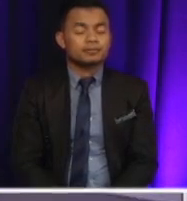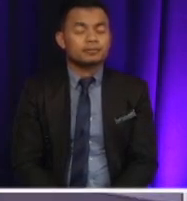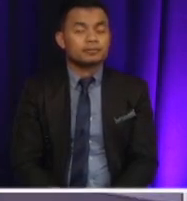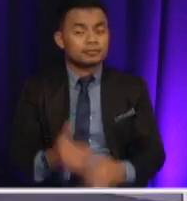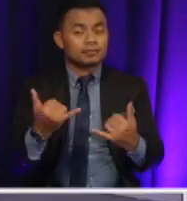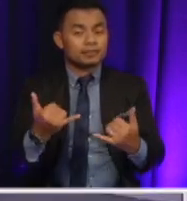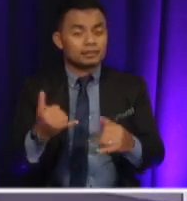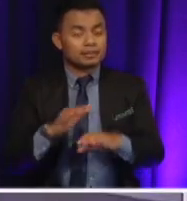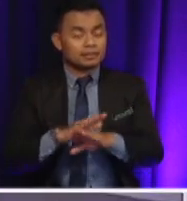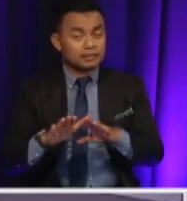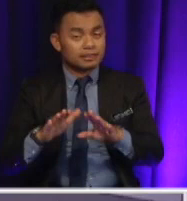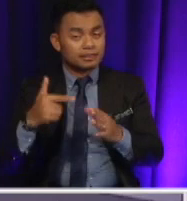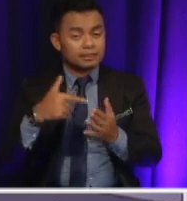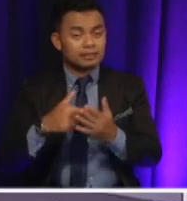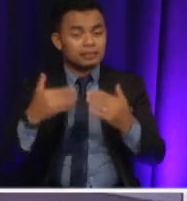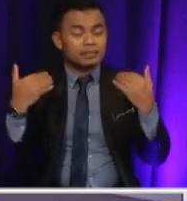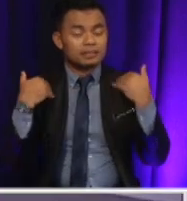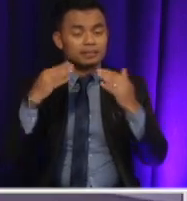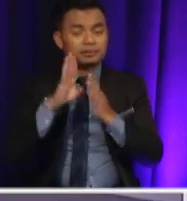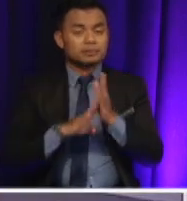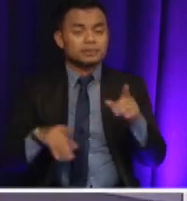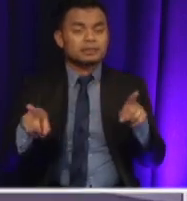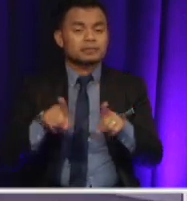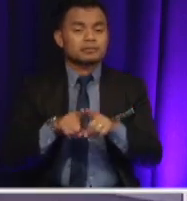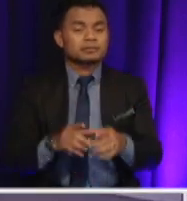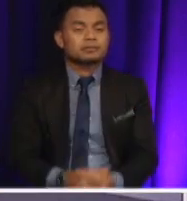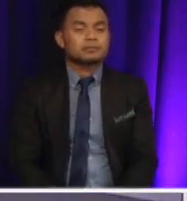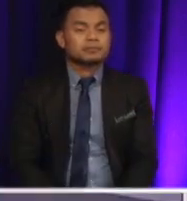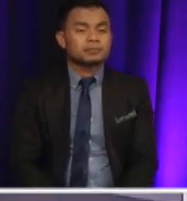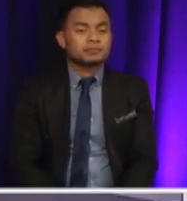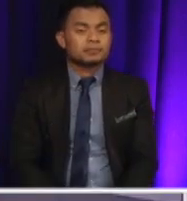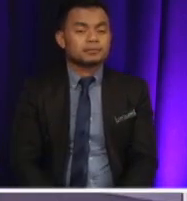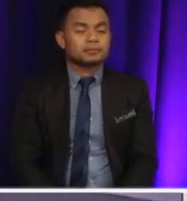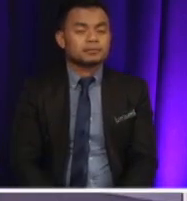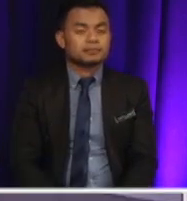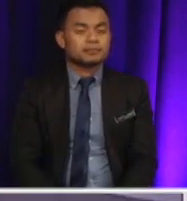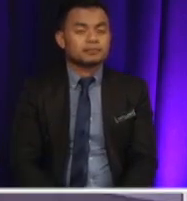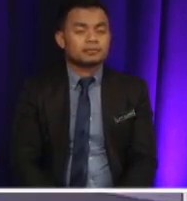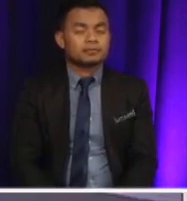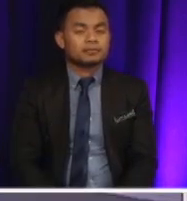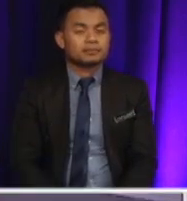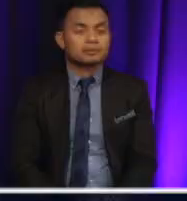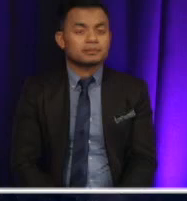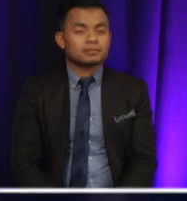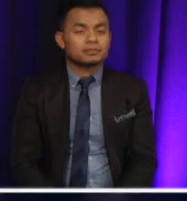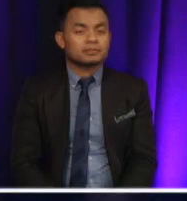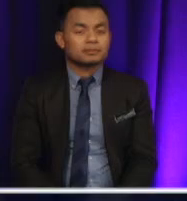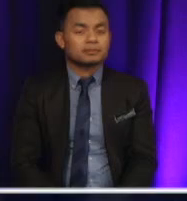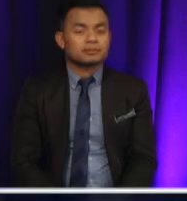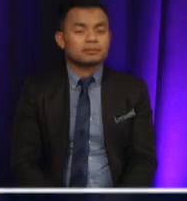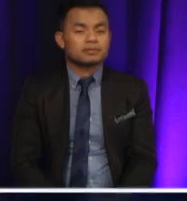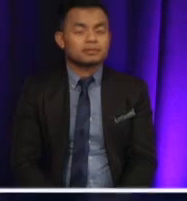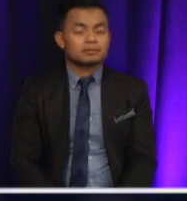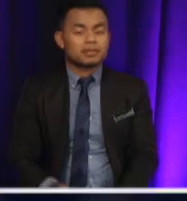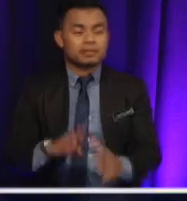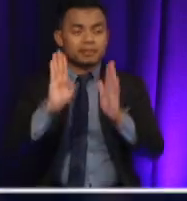piece. And it makes you look fabulous. Yeah. So we will always check ourselves out before we go out, right? Yes. So I think it's